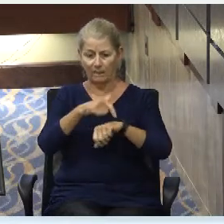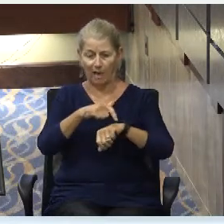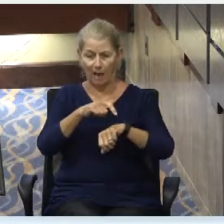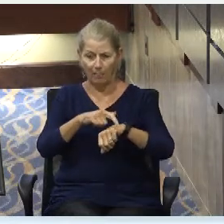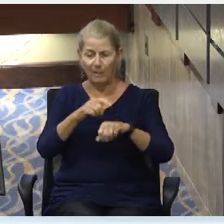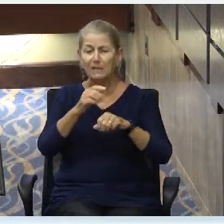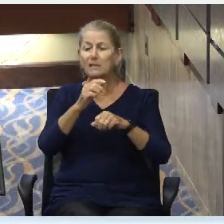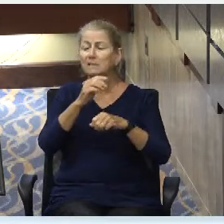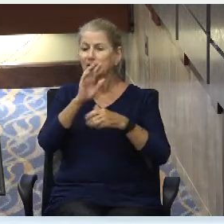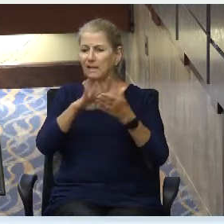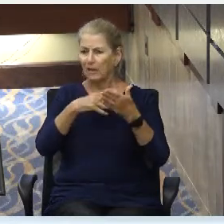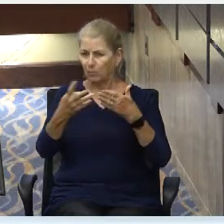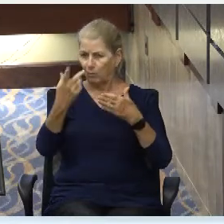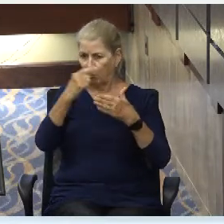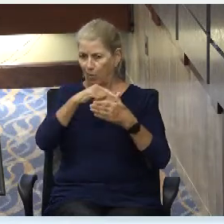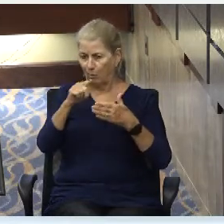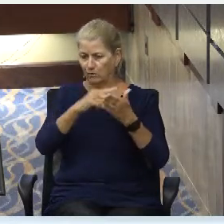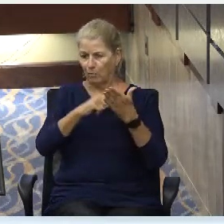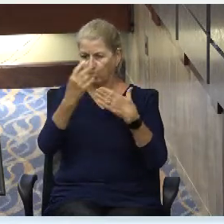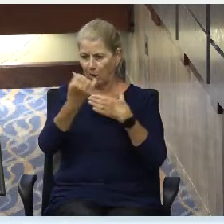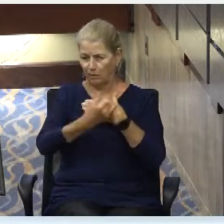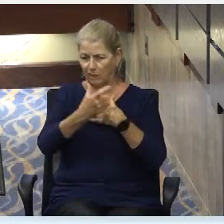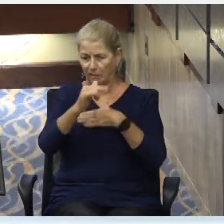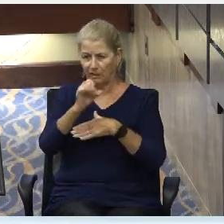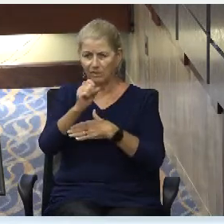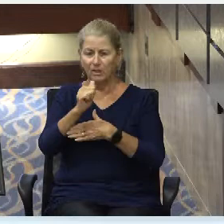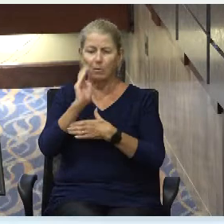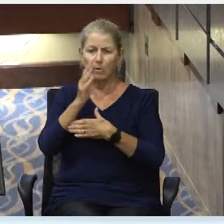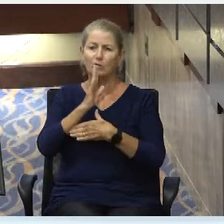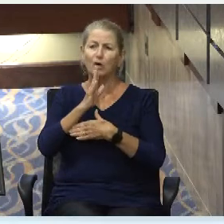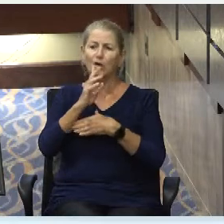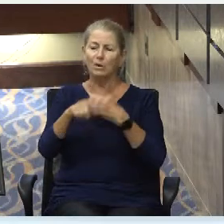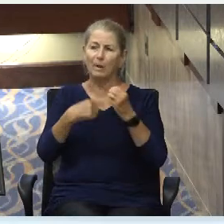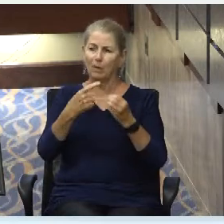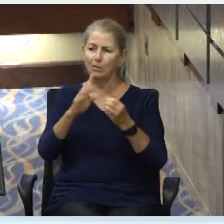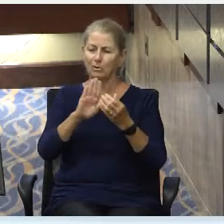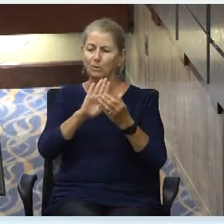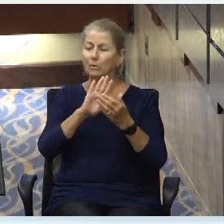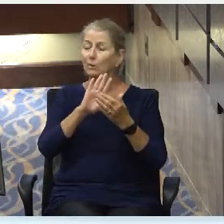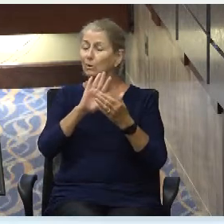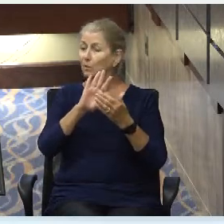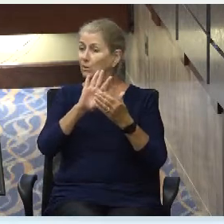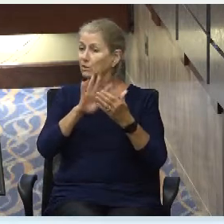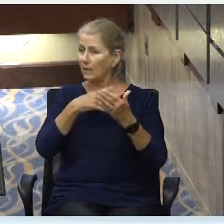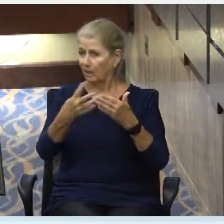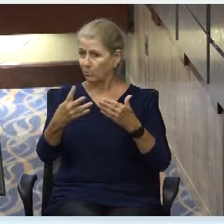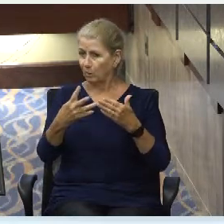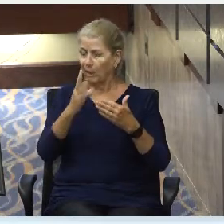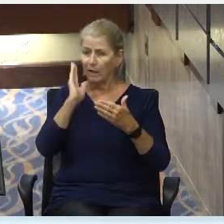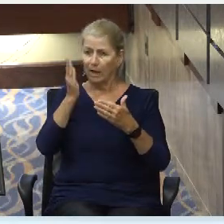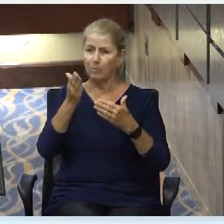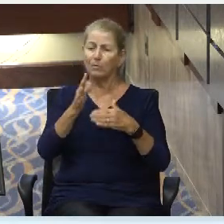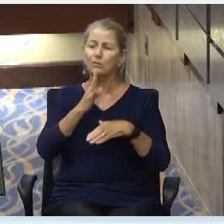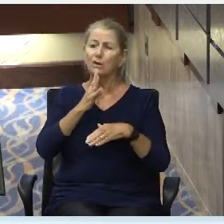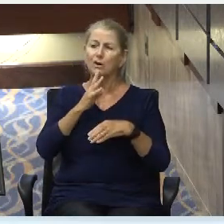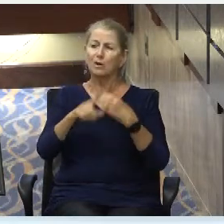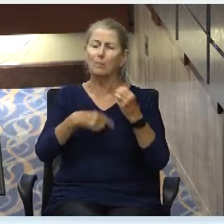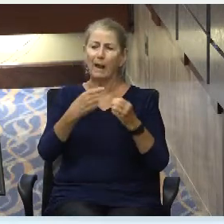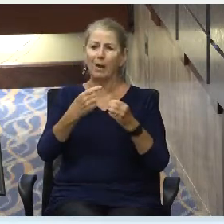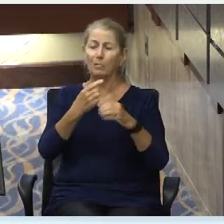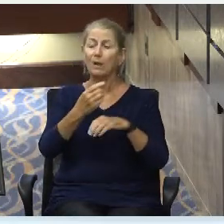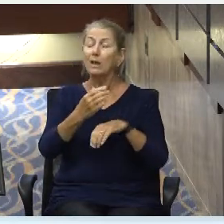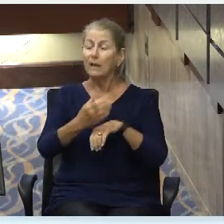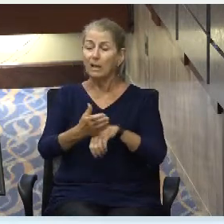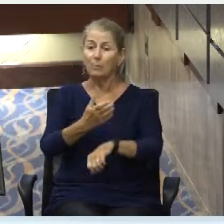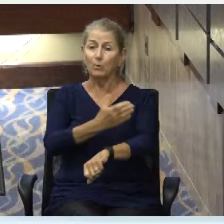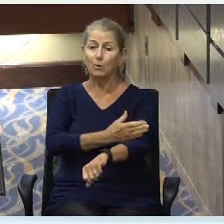projects. Lisa's going to talk about utility projects and their schedule, and then I'm going to touch on the Improving Waco website,